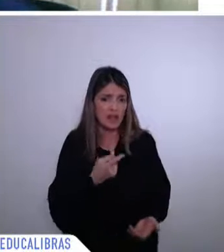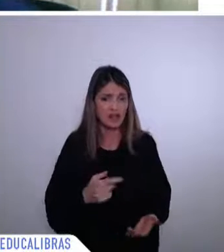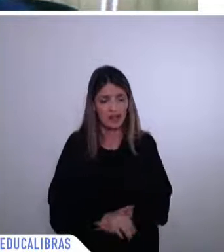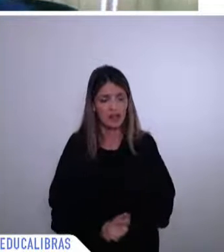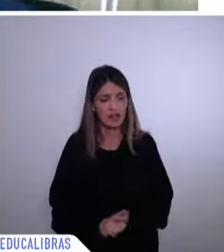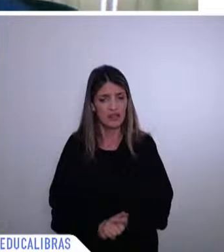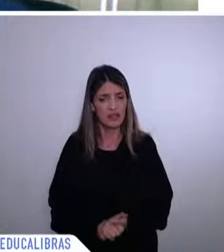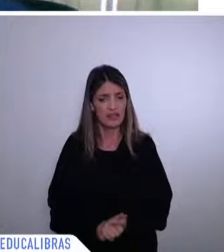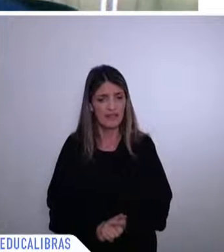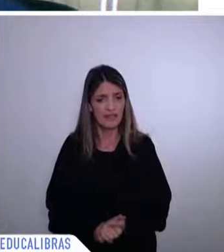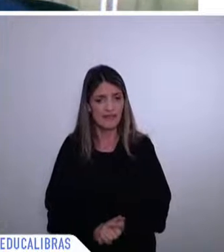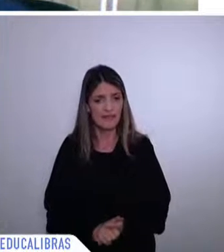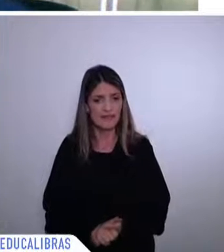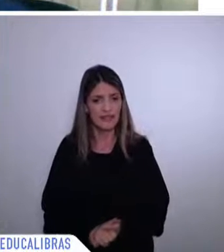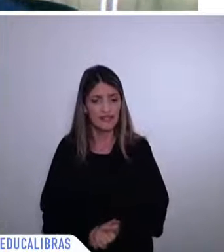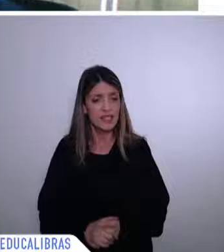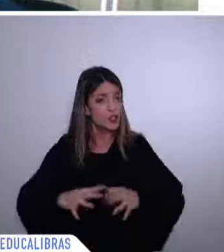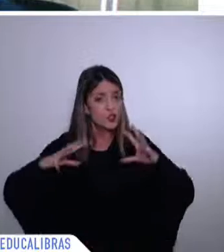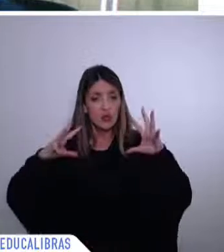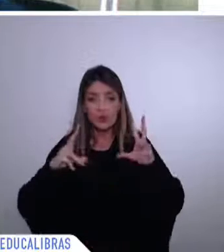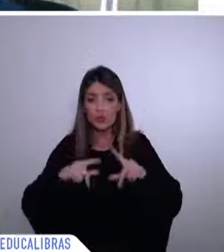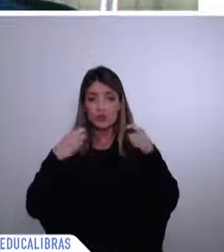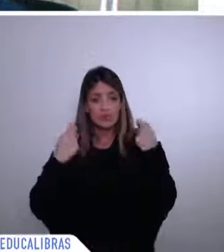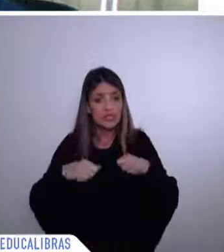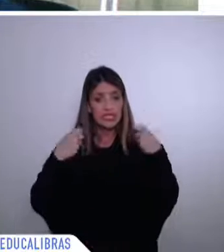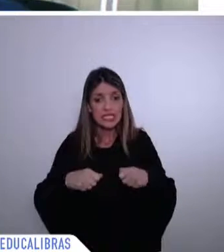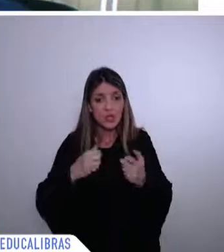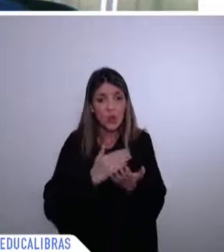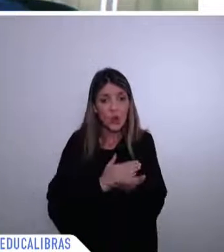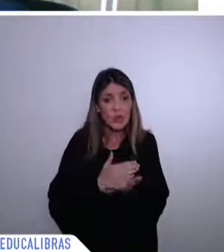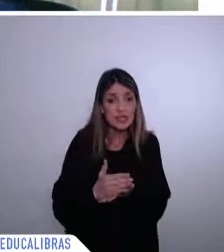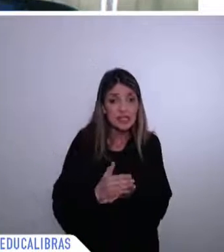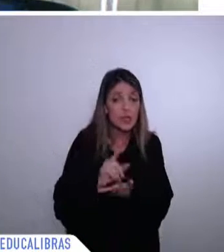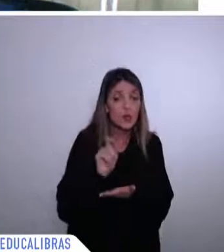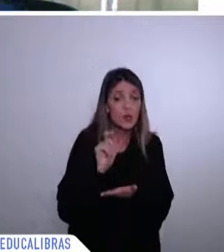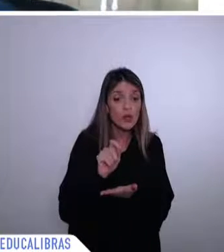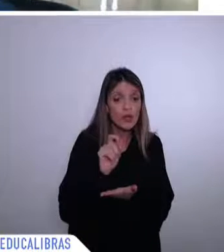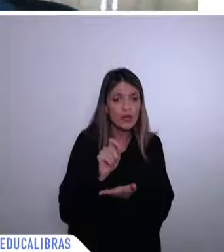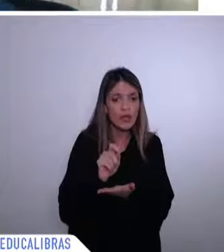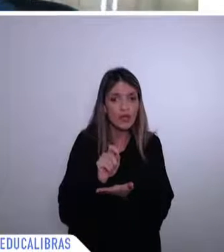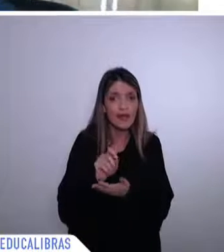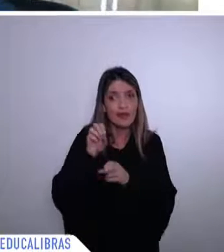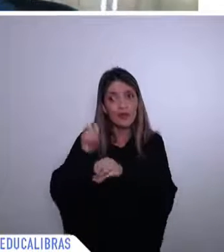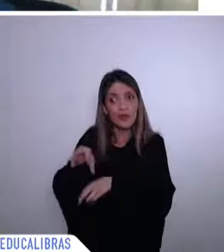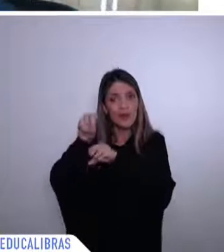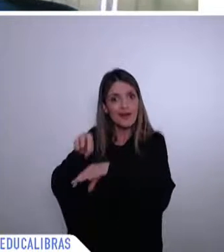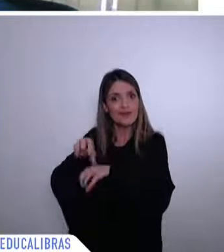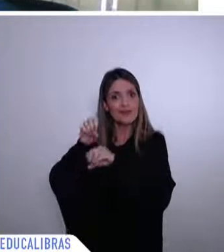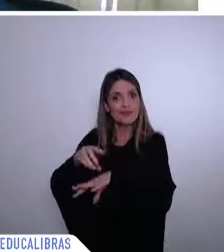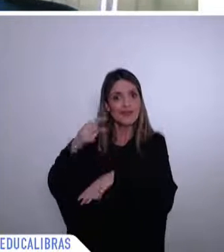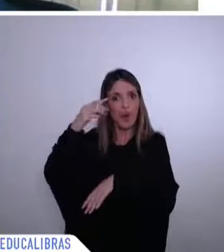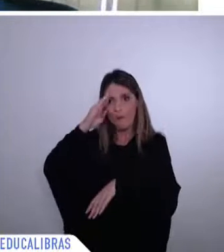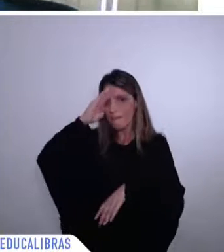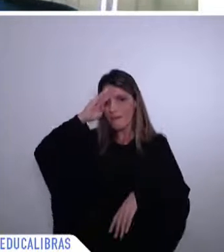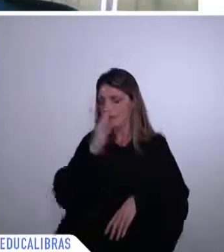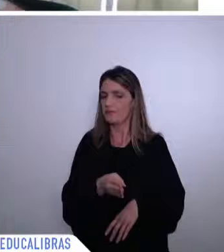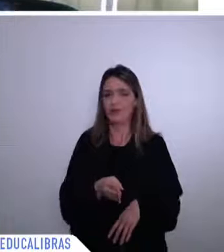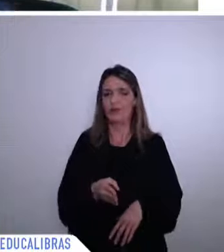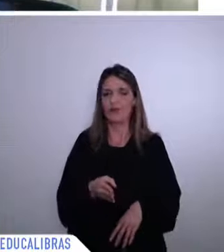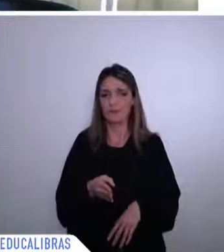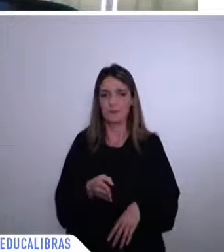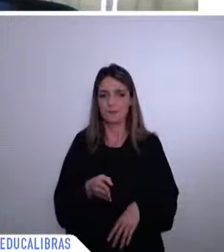do nothing all day, but this is the reality. This is what happens in life. And we have to think deeply